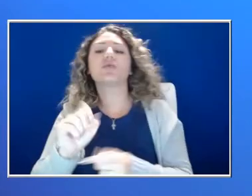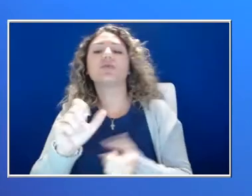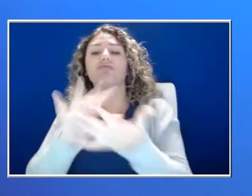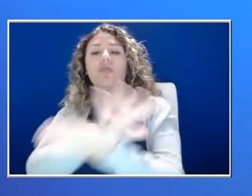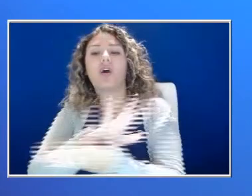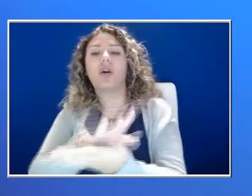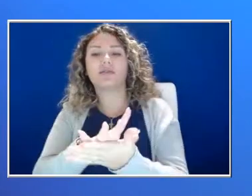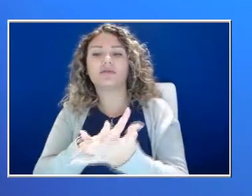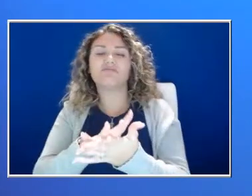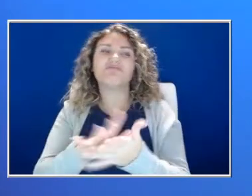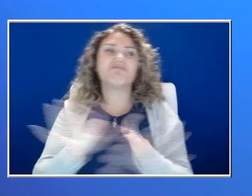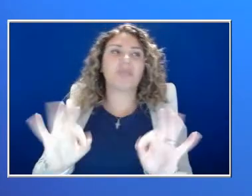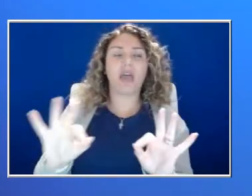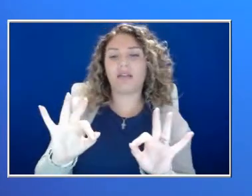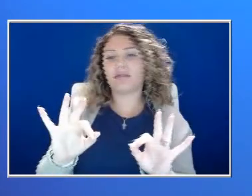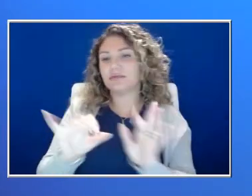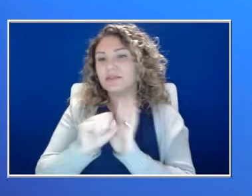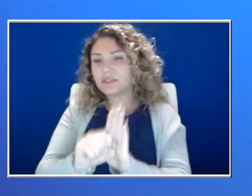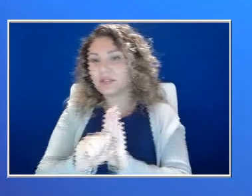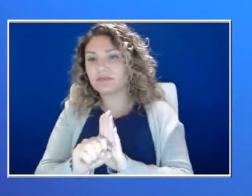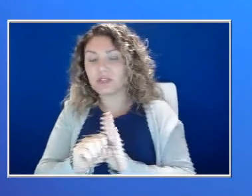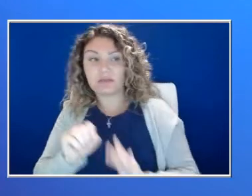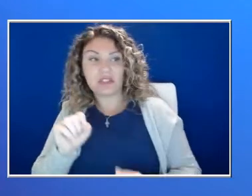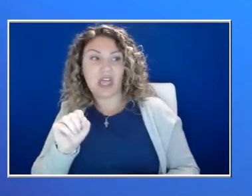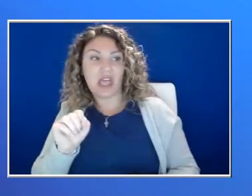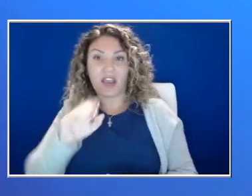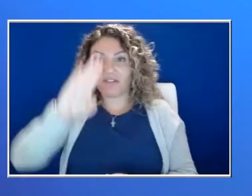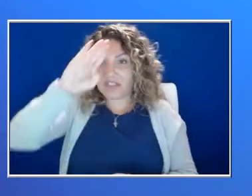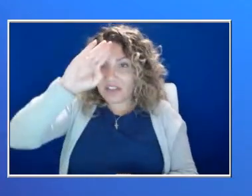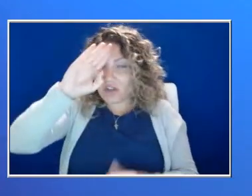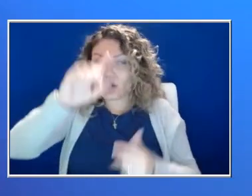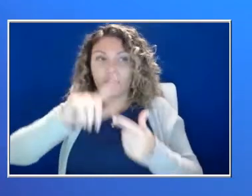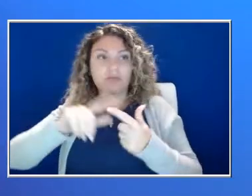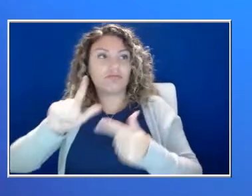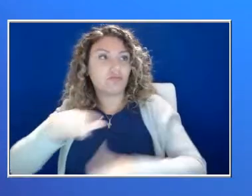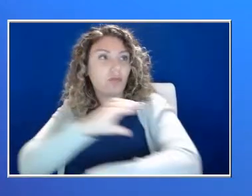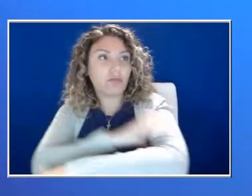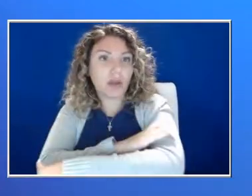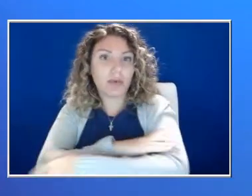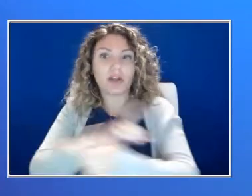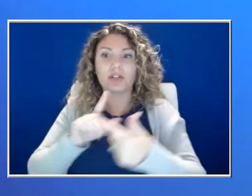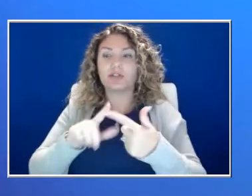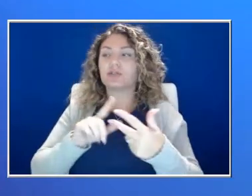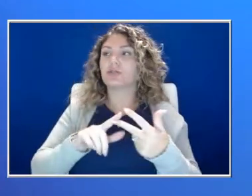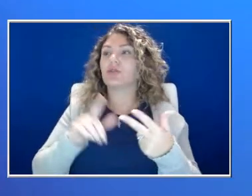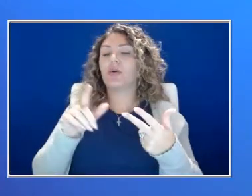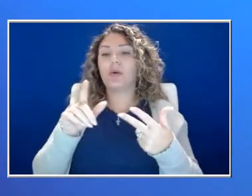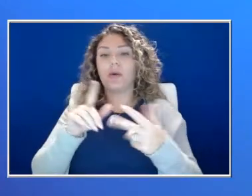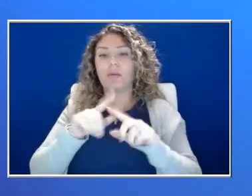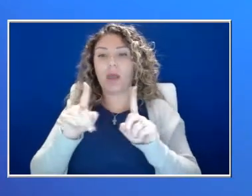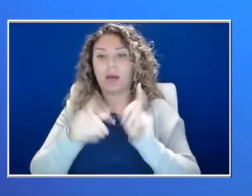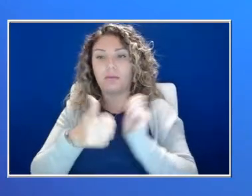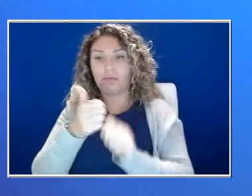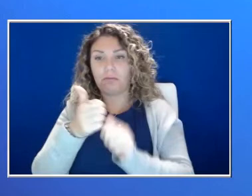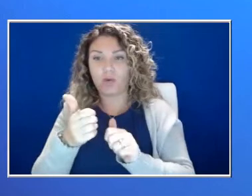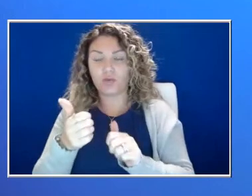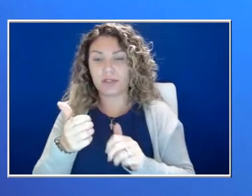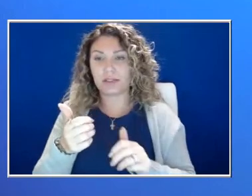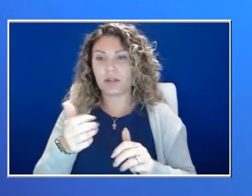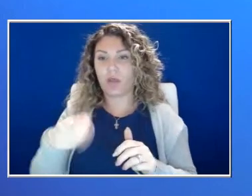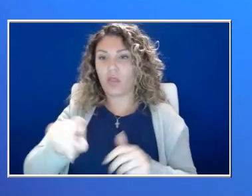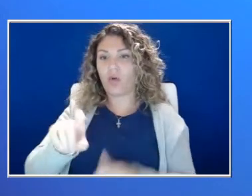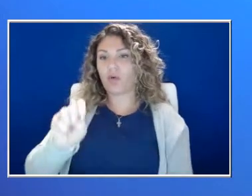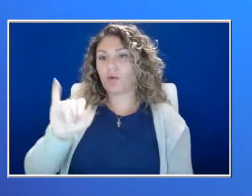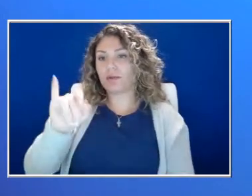be fever, could be a lower blood pressure, and it could be worse like an end organ damage. But most of these side effects are